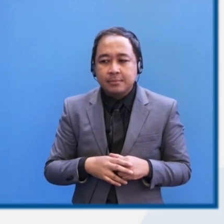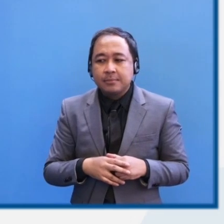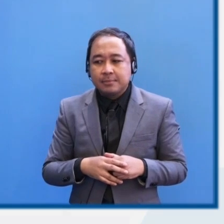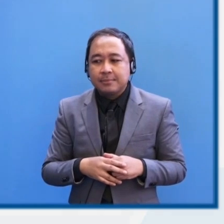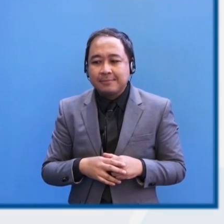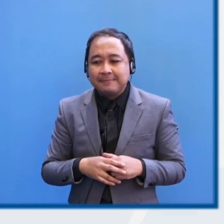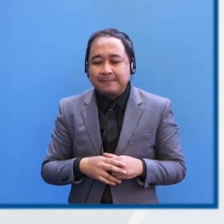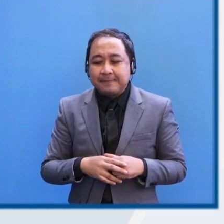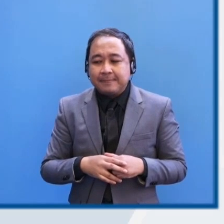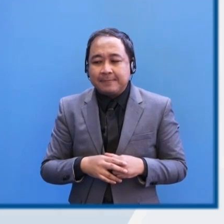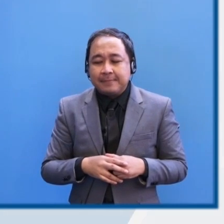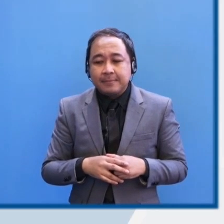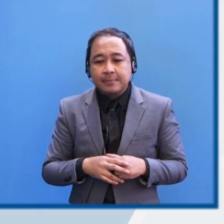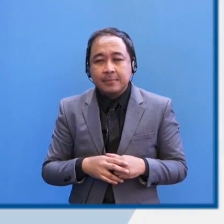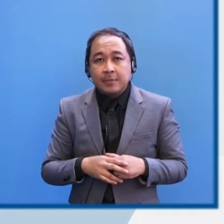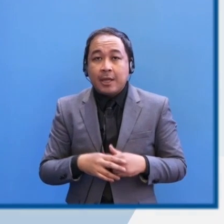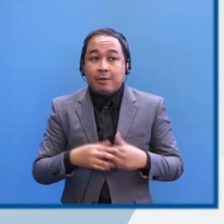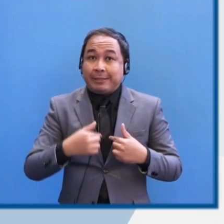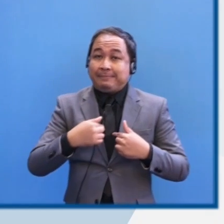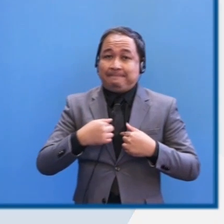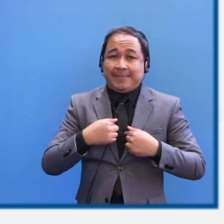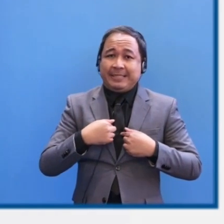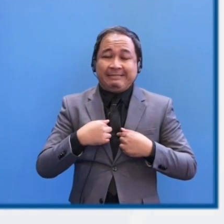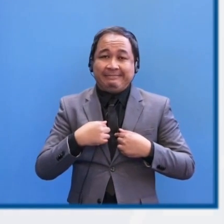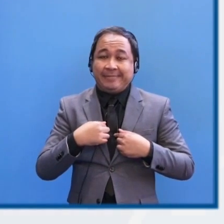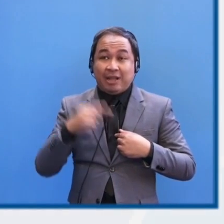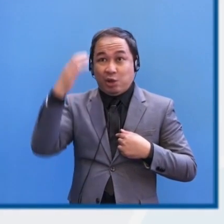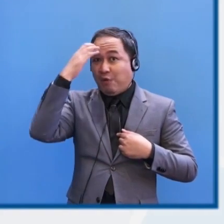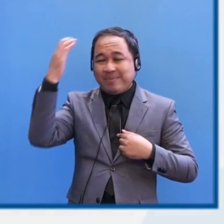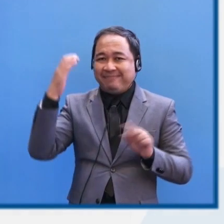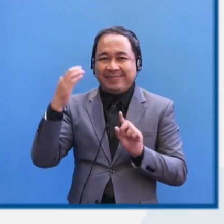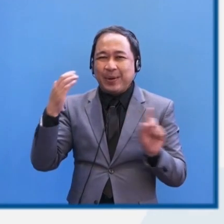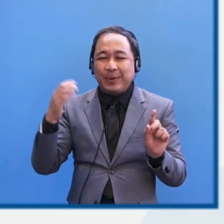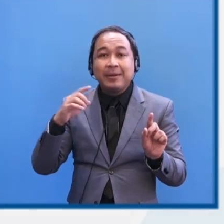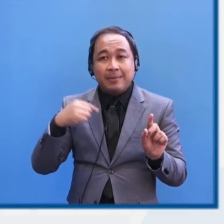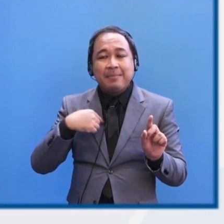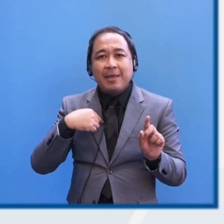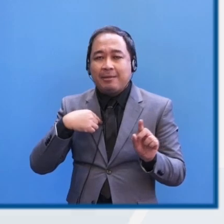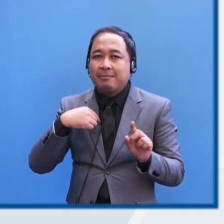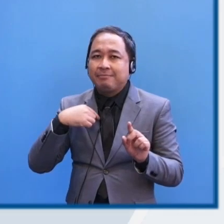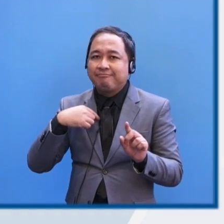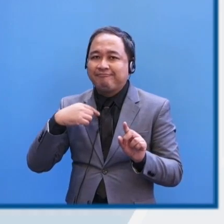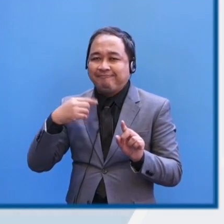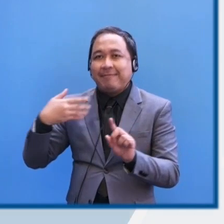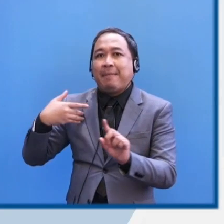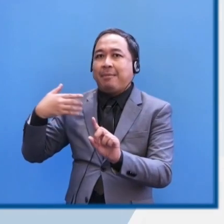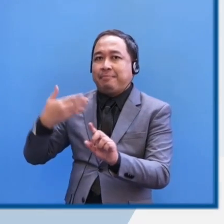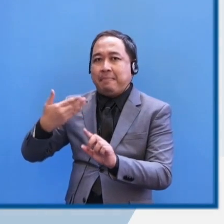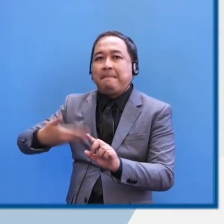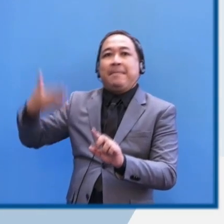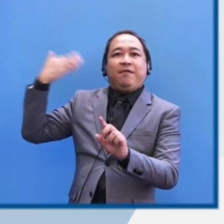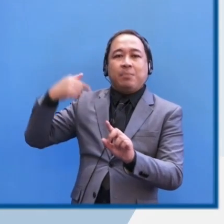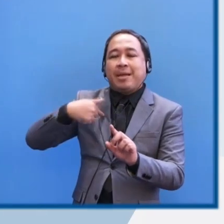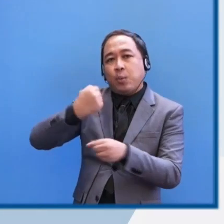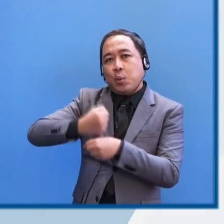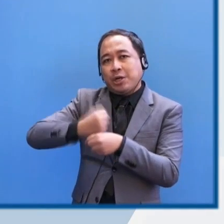Go ahead, yes, of course. I'm not from the government, yeah. I was working in the government plus for 35 years back. So my